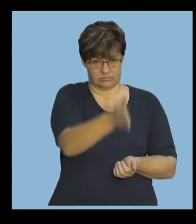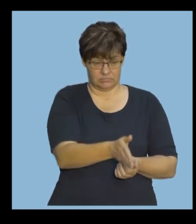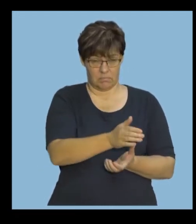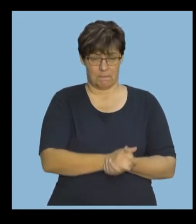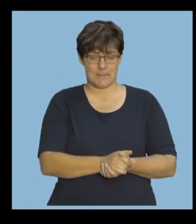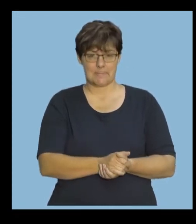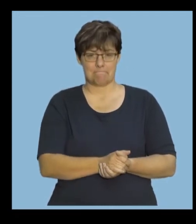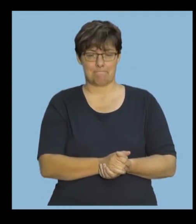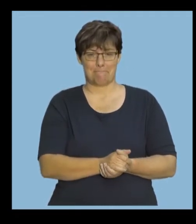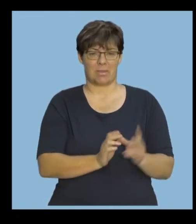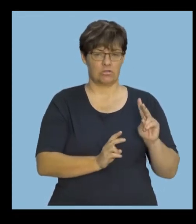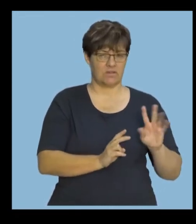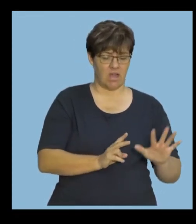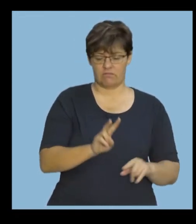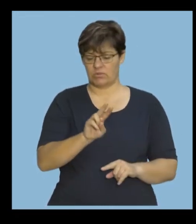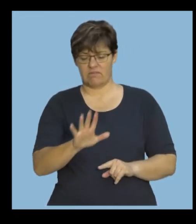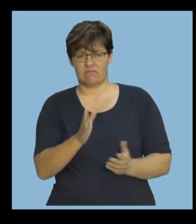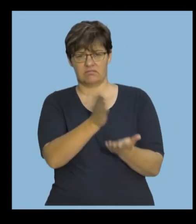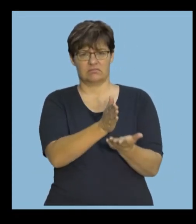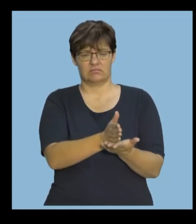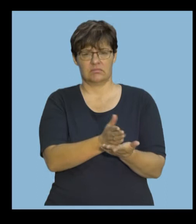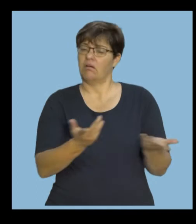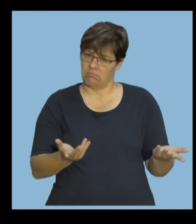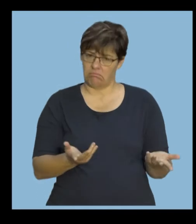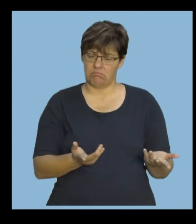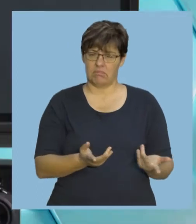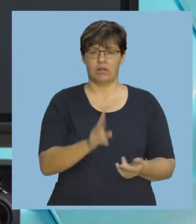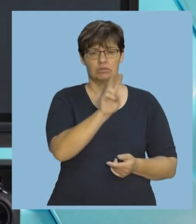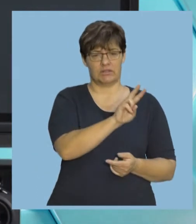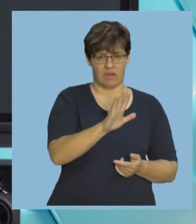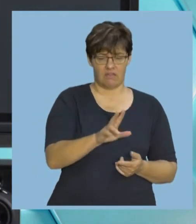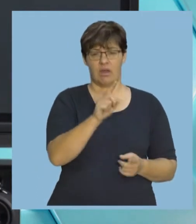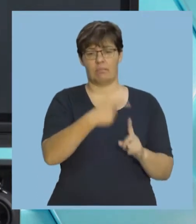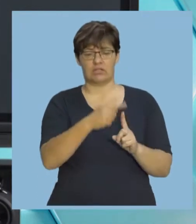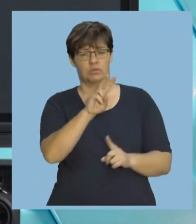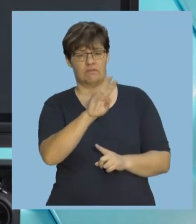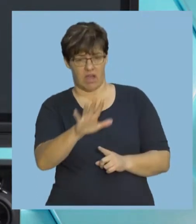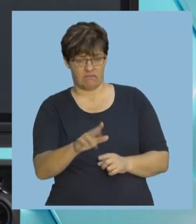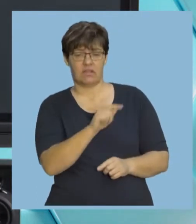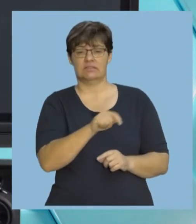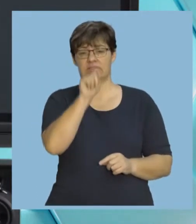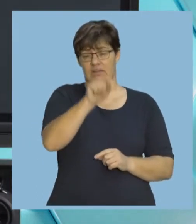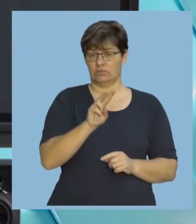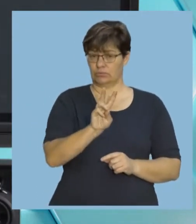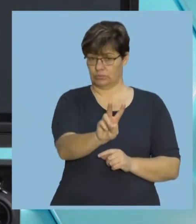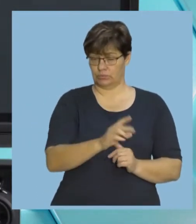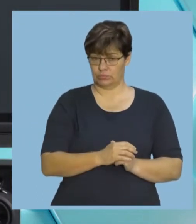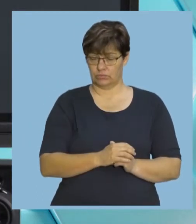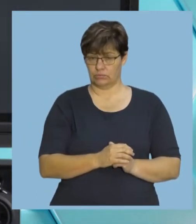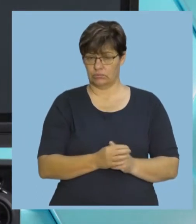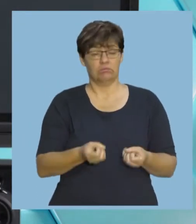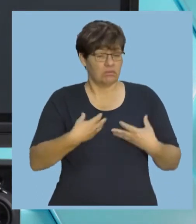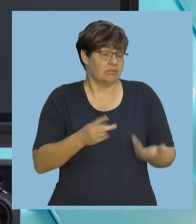is there. It's between 25 and 25. Then what do? You say 25 plus 25 divided by